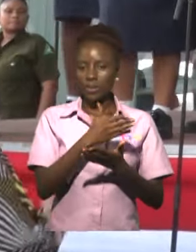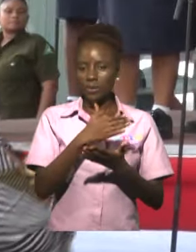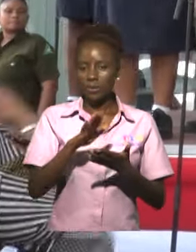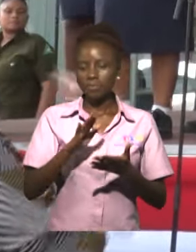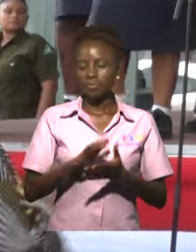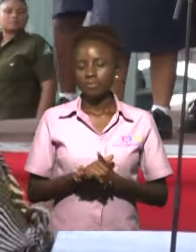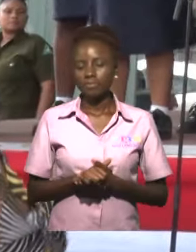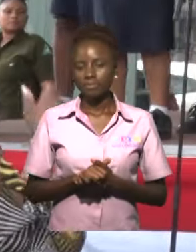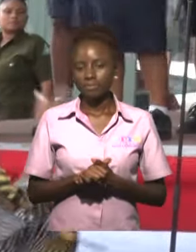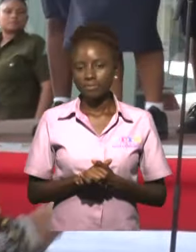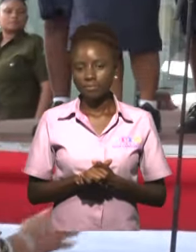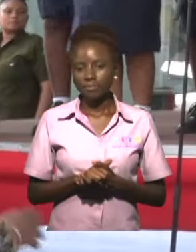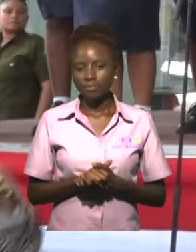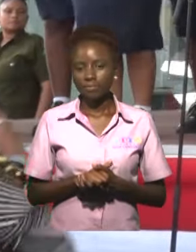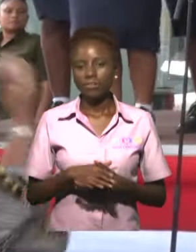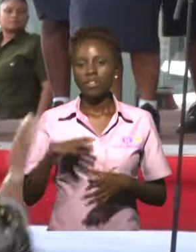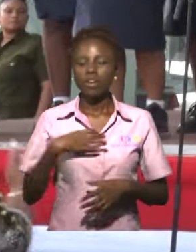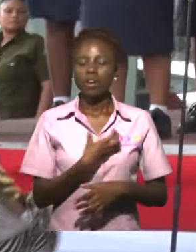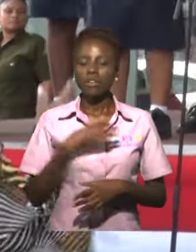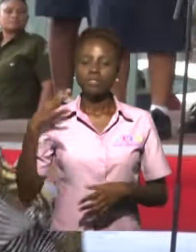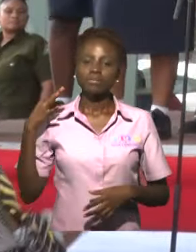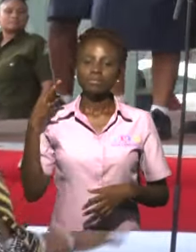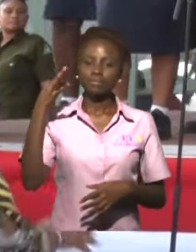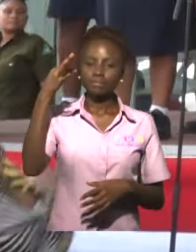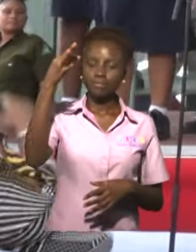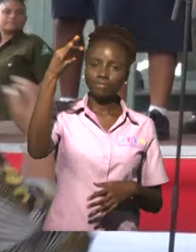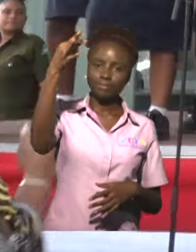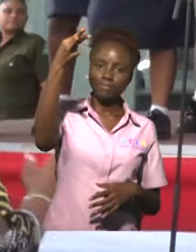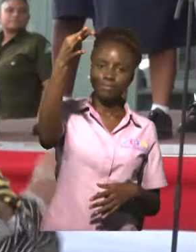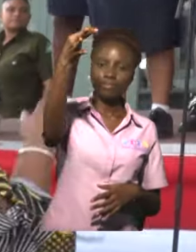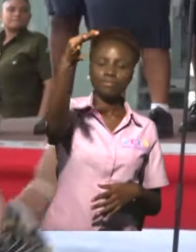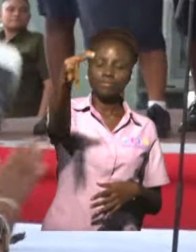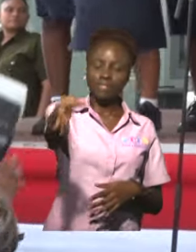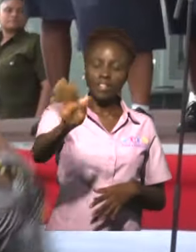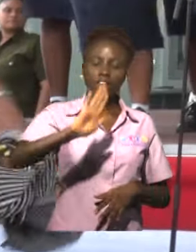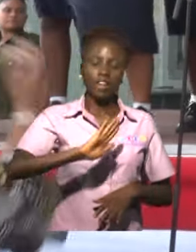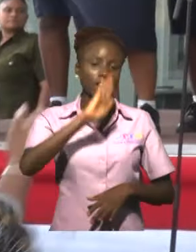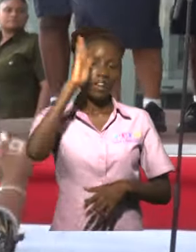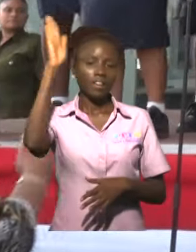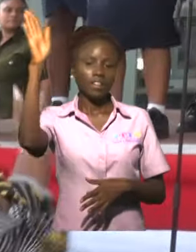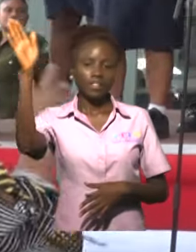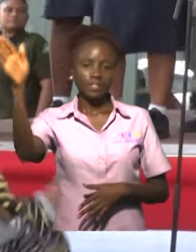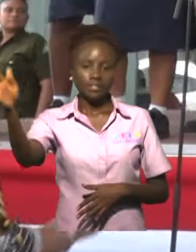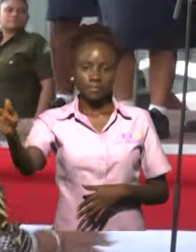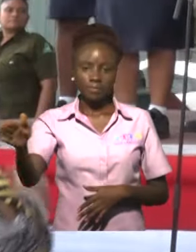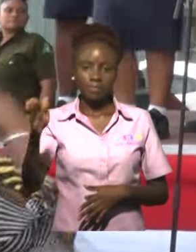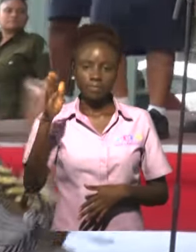You're young and your future is ahead of you.